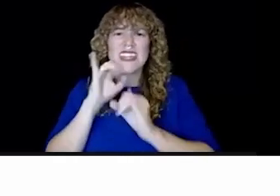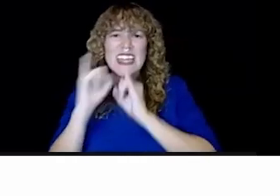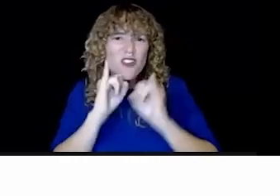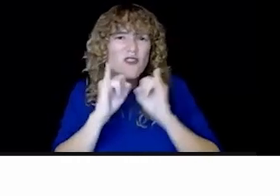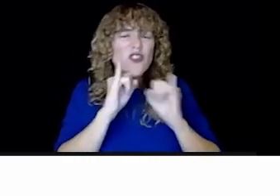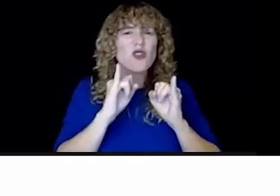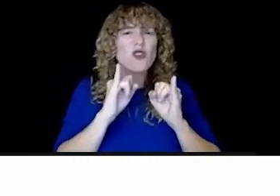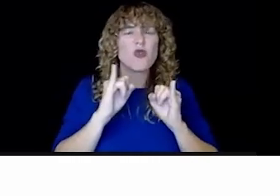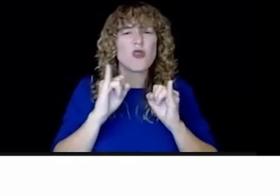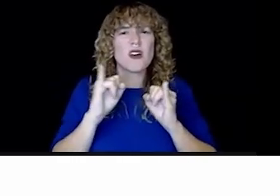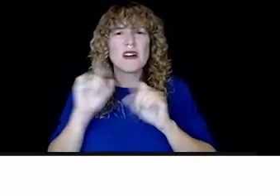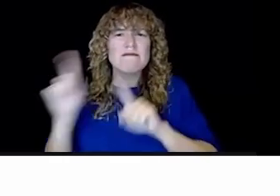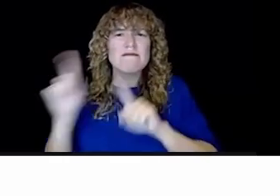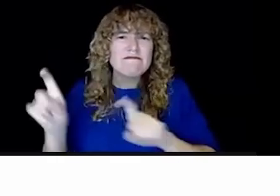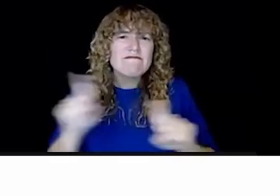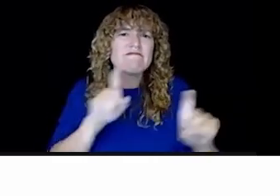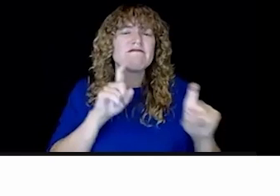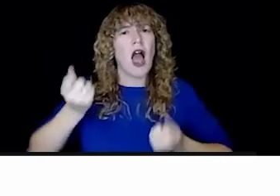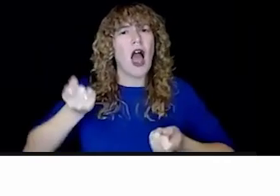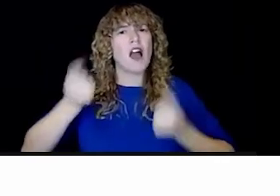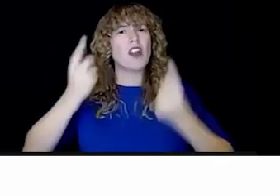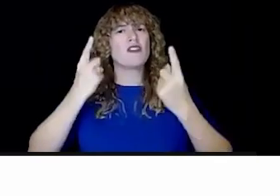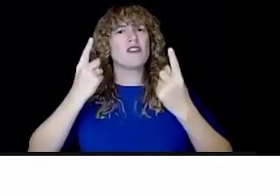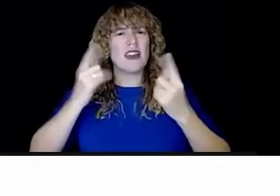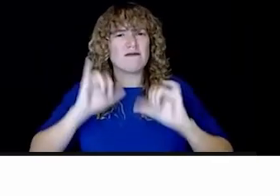of the factors.